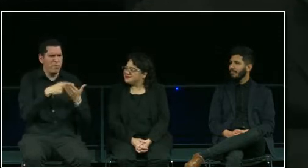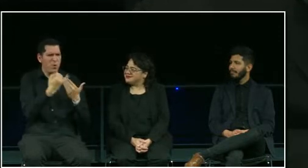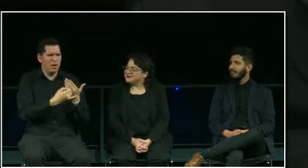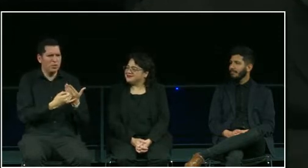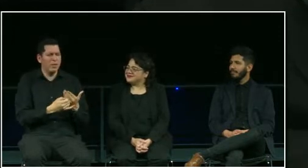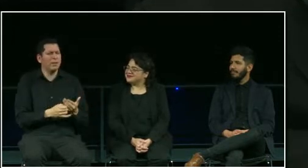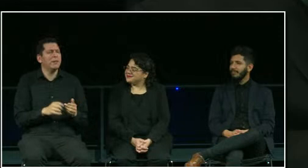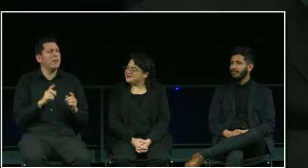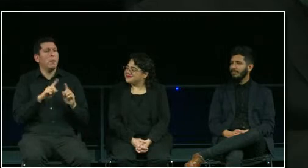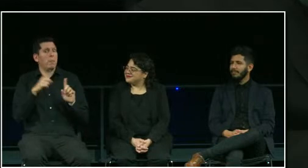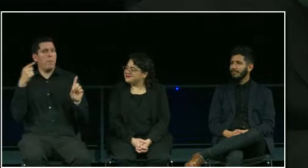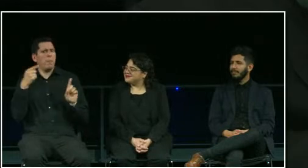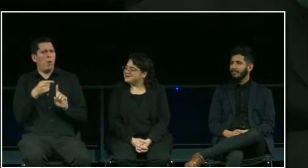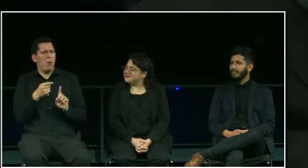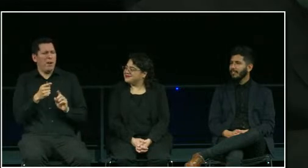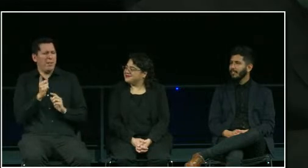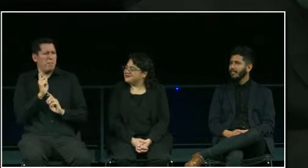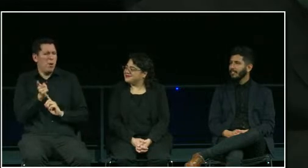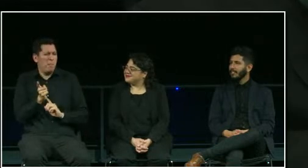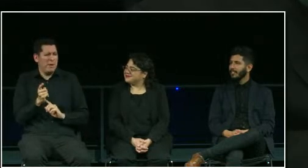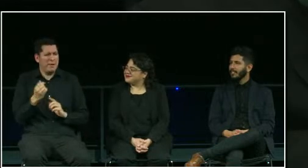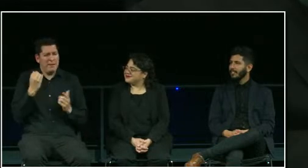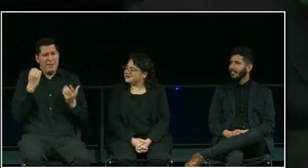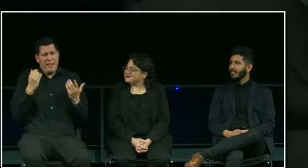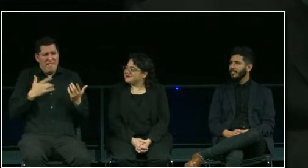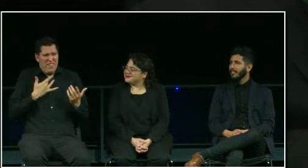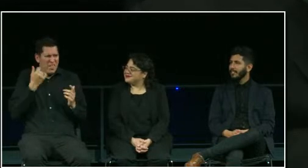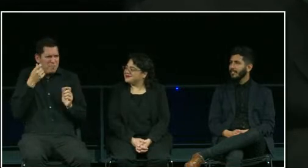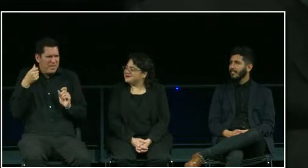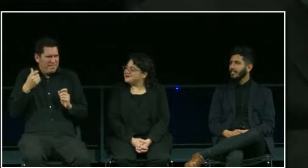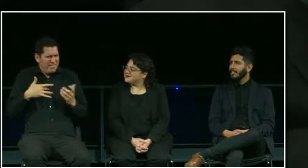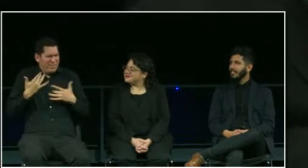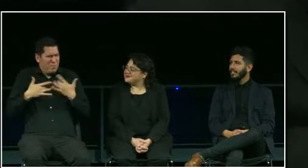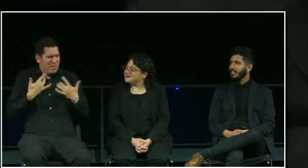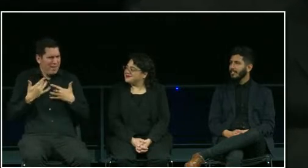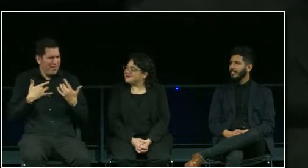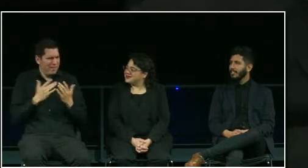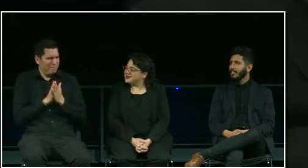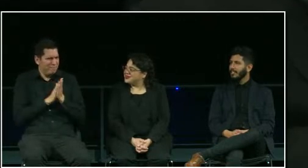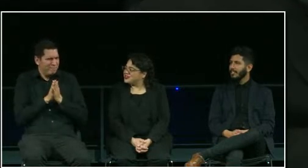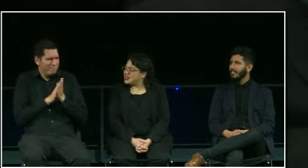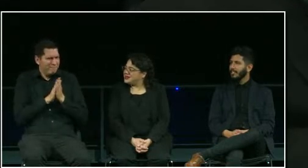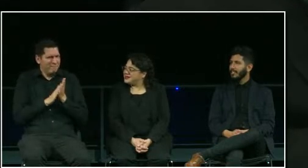It's come to the point where I find it stimulating. So